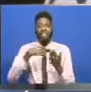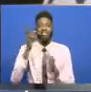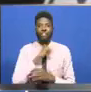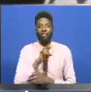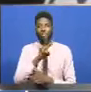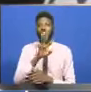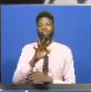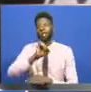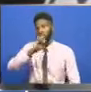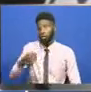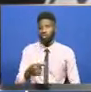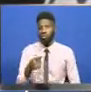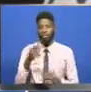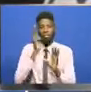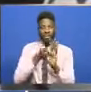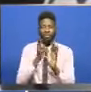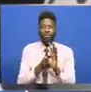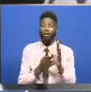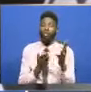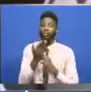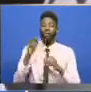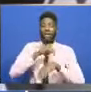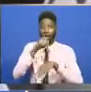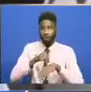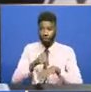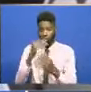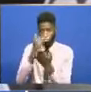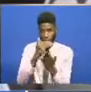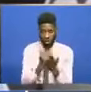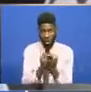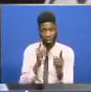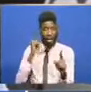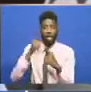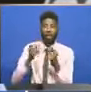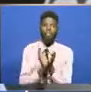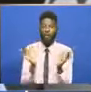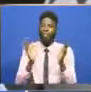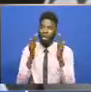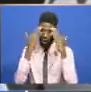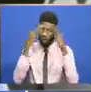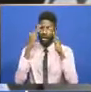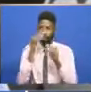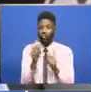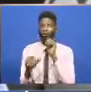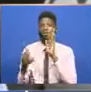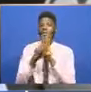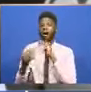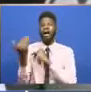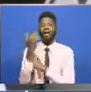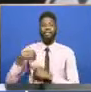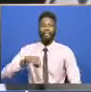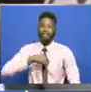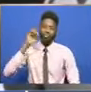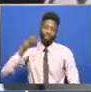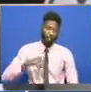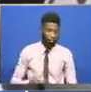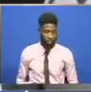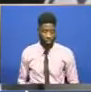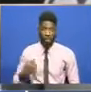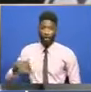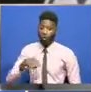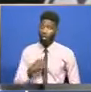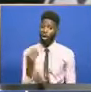national program for public education and awareness creation as required by the law. We are optimistic that